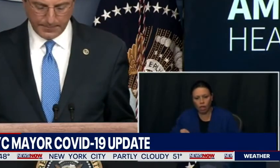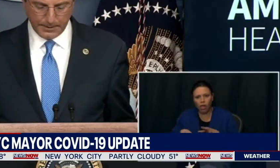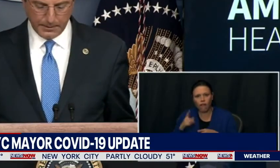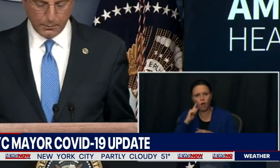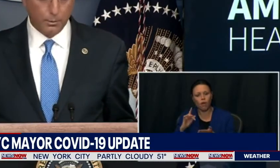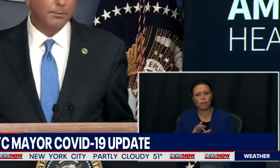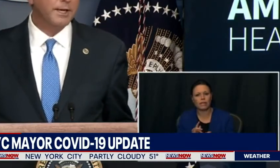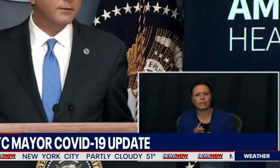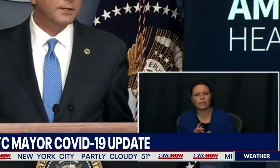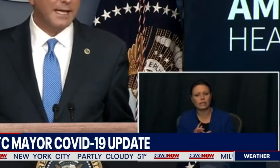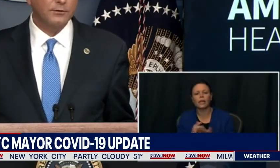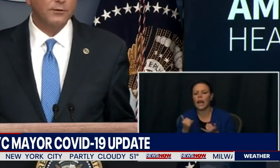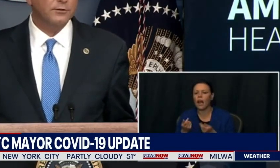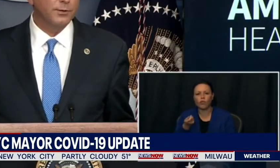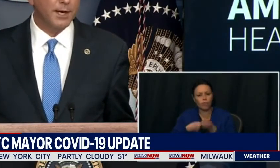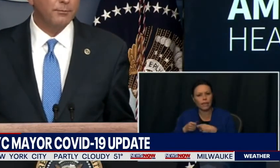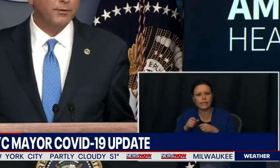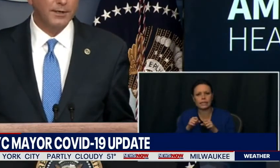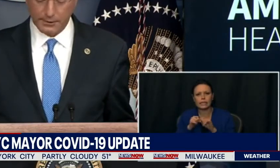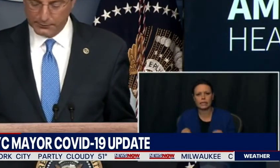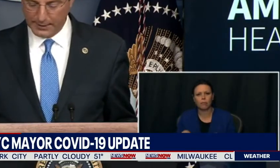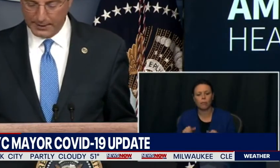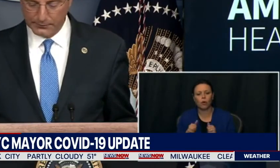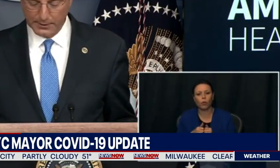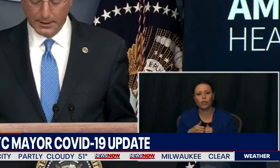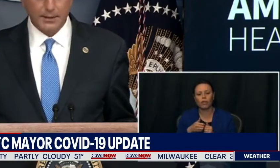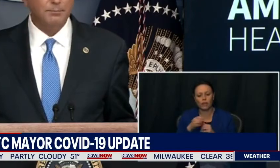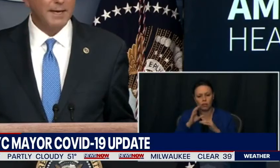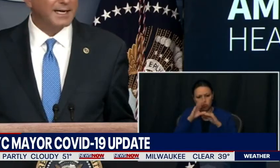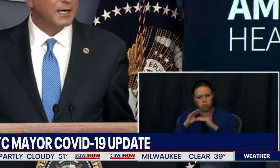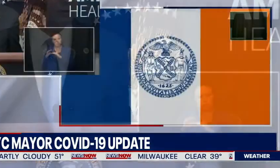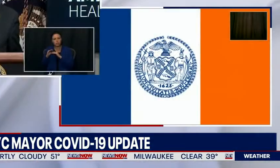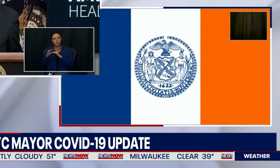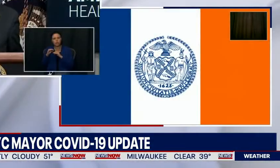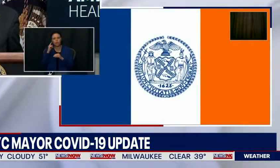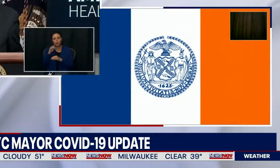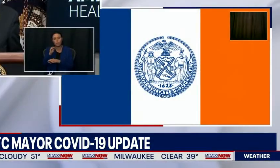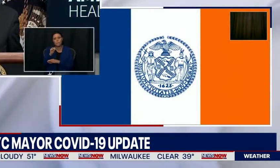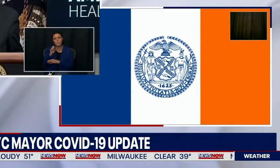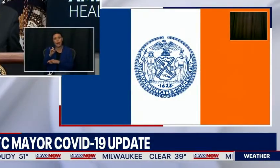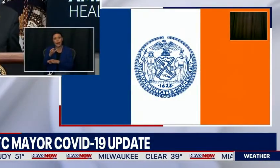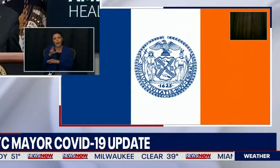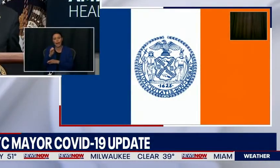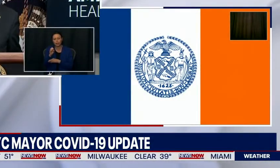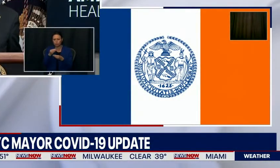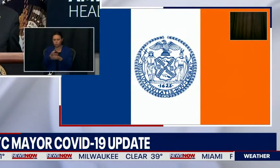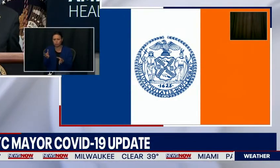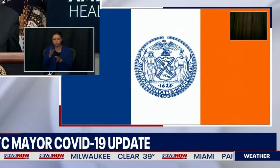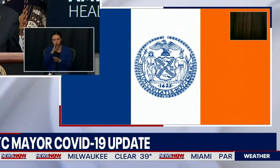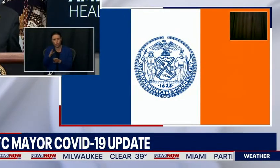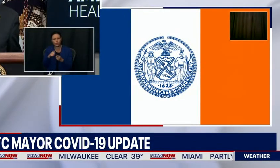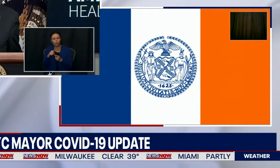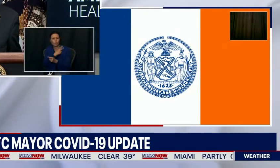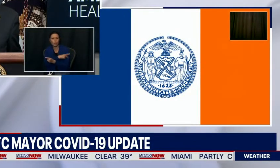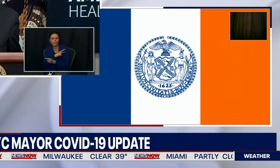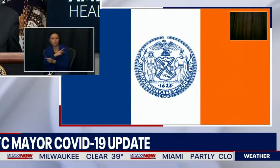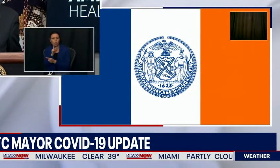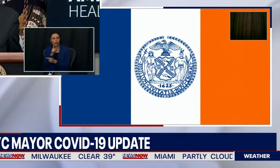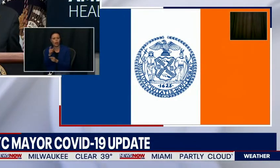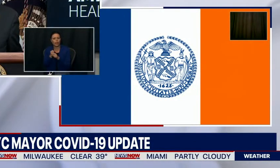pharmacy we're replacing that system with upfront discounts in Medicare delivered straight to the patient at the